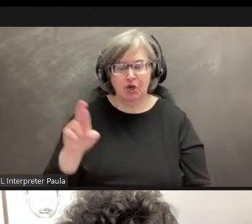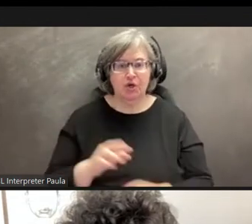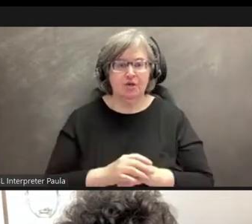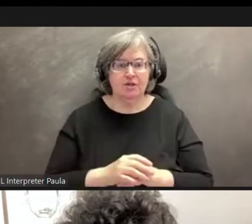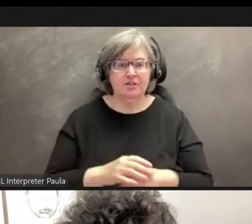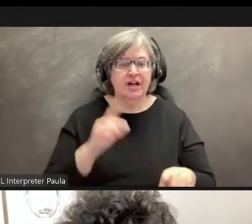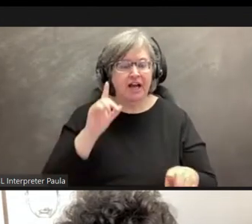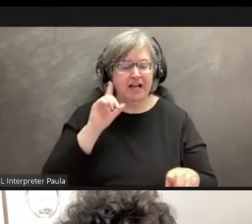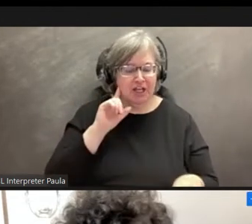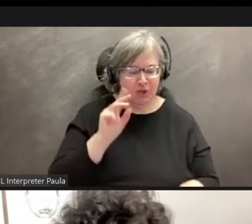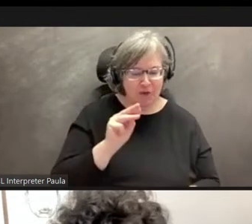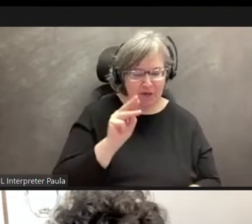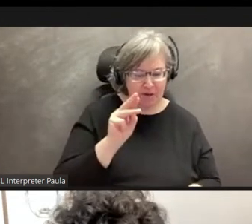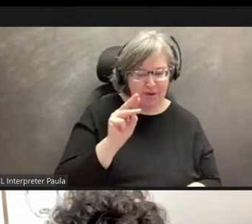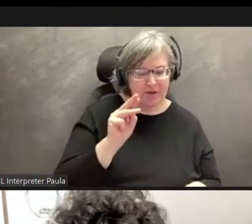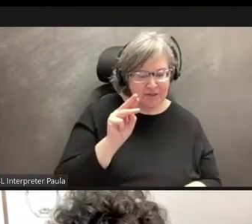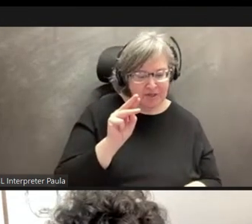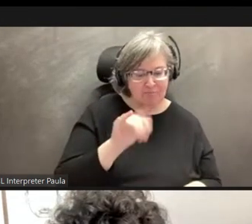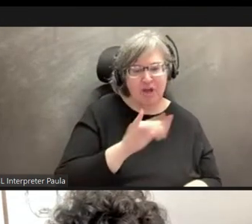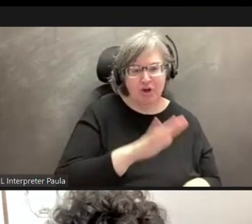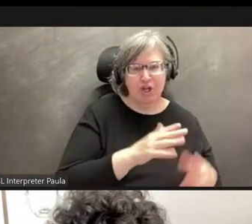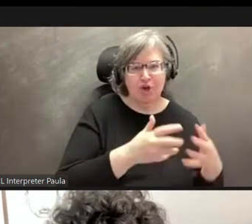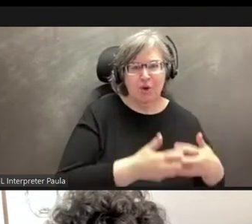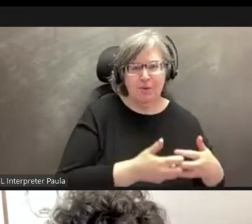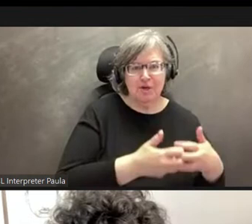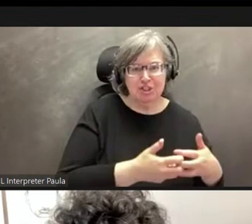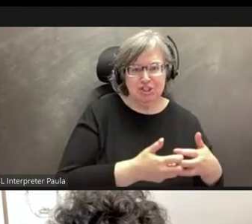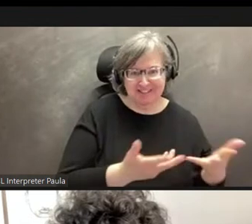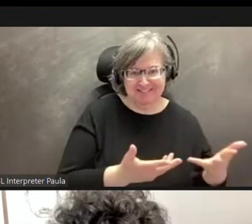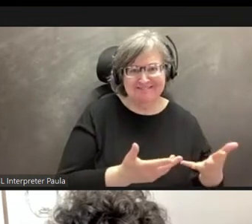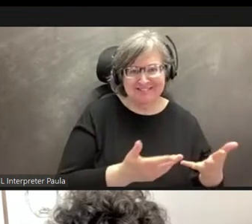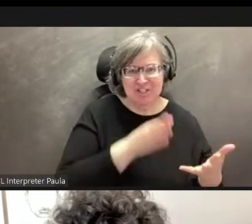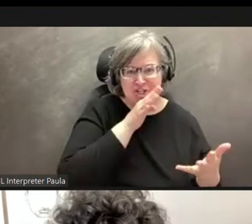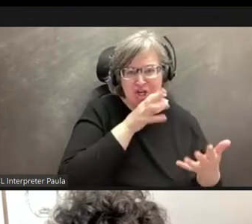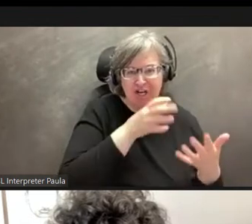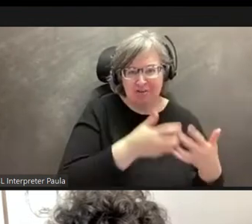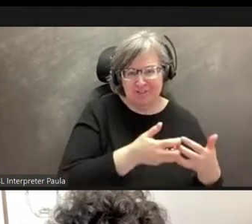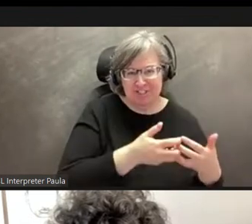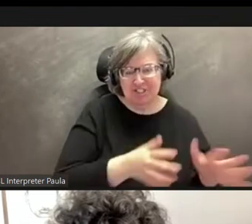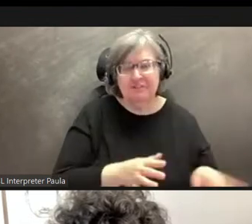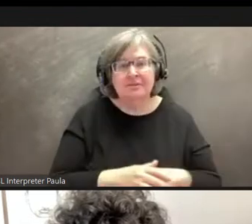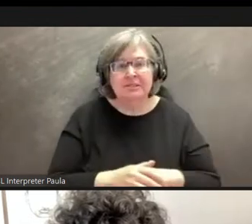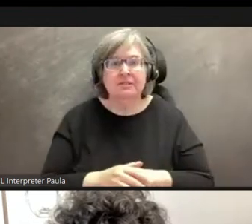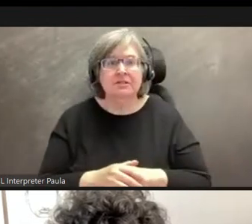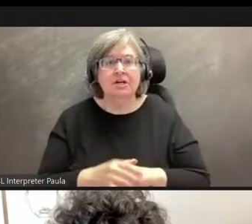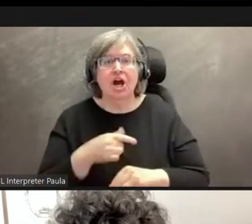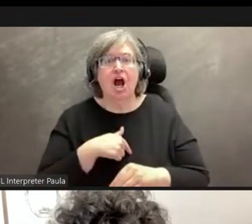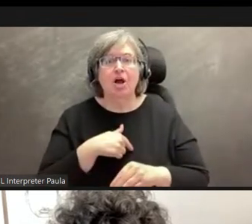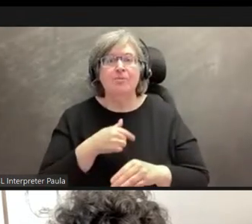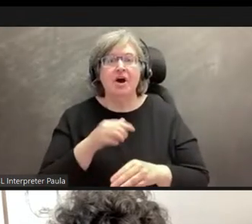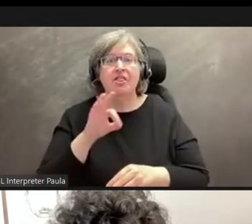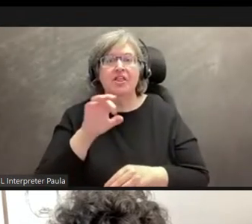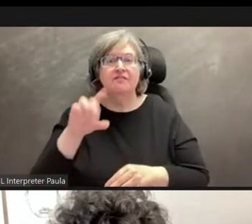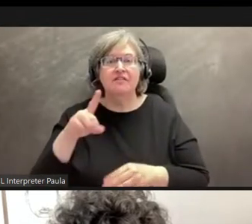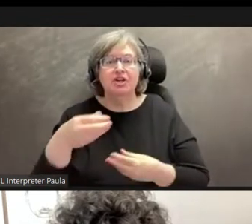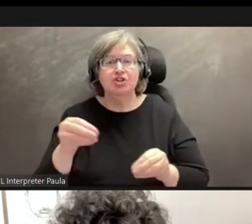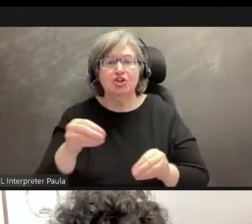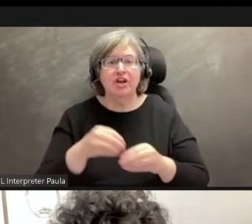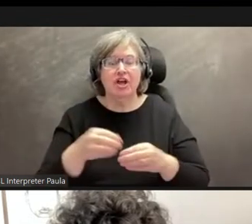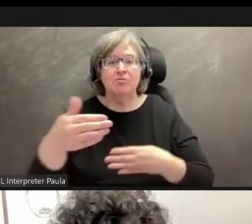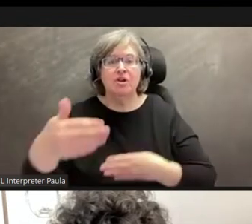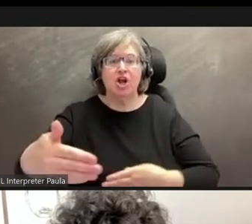I am sitting in my office, at the field office, in a cubicle